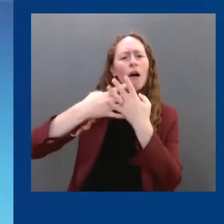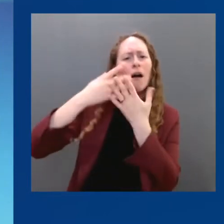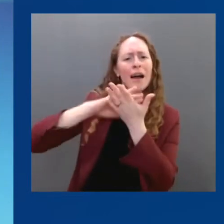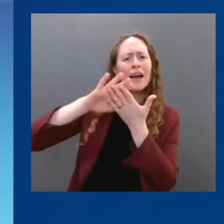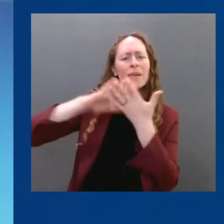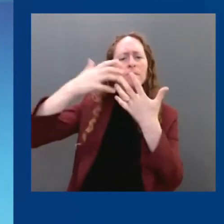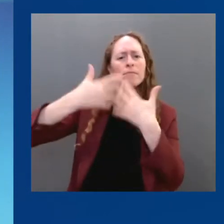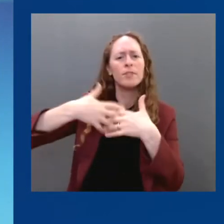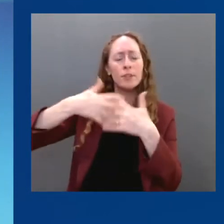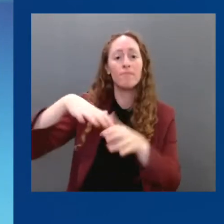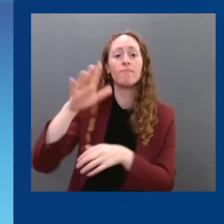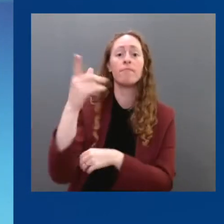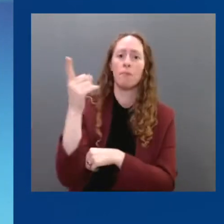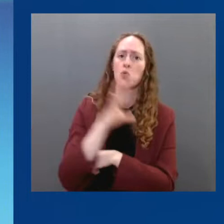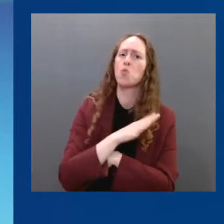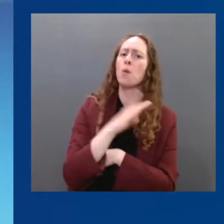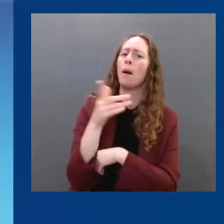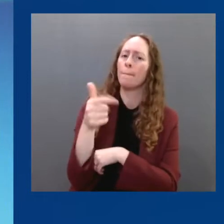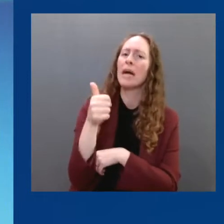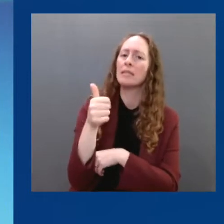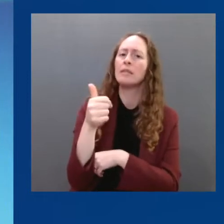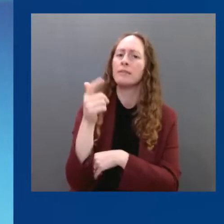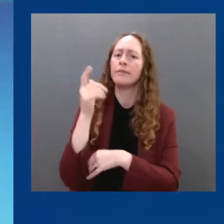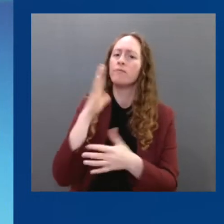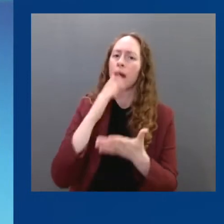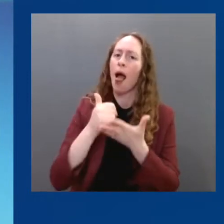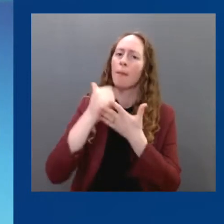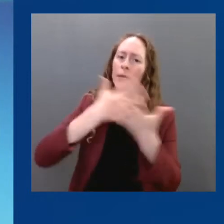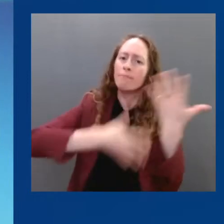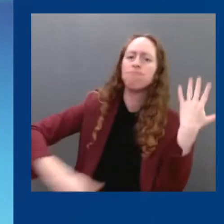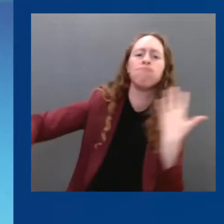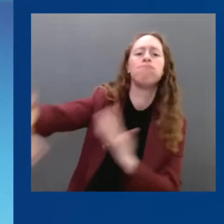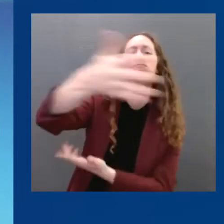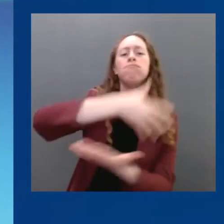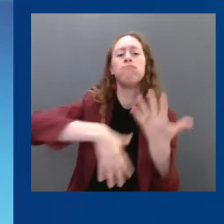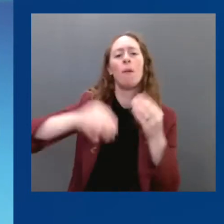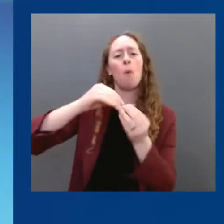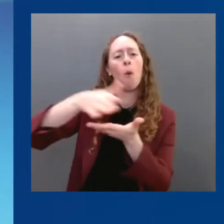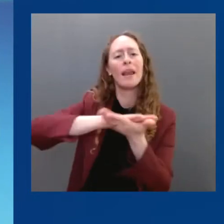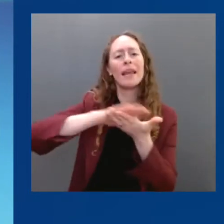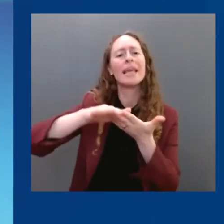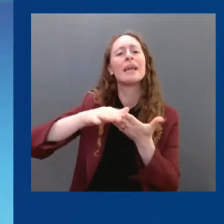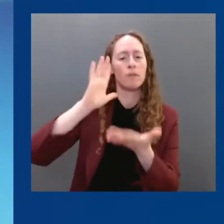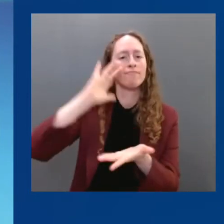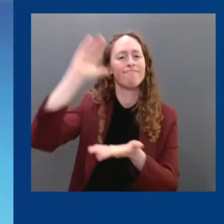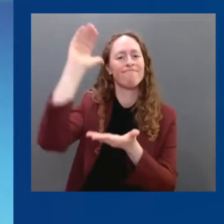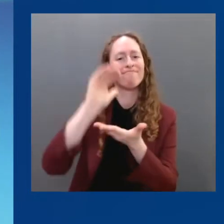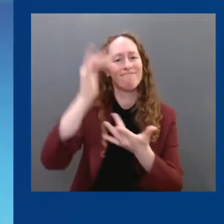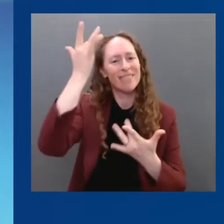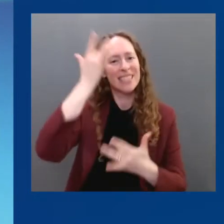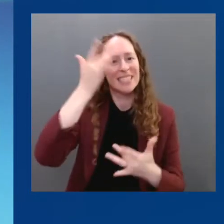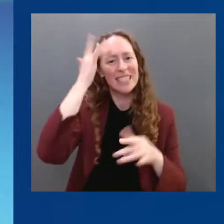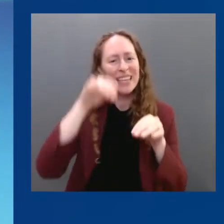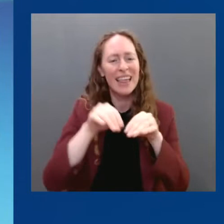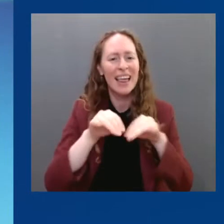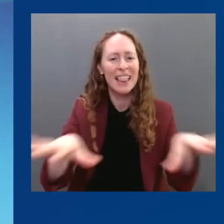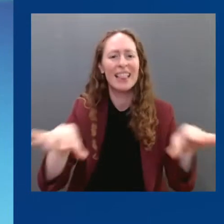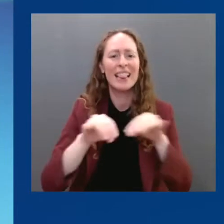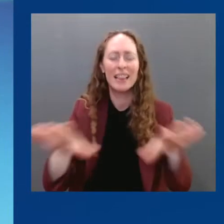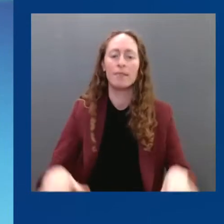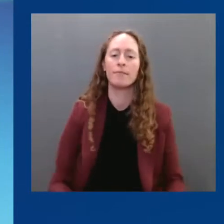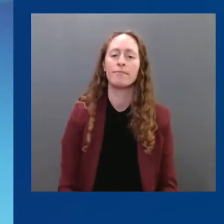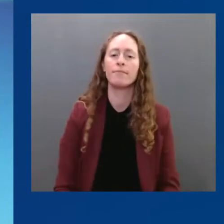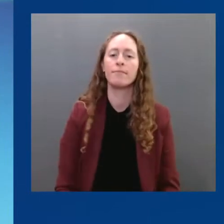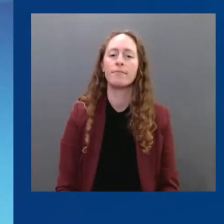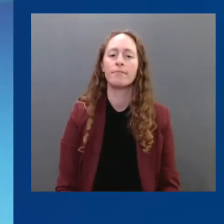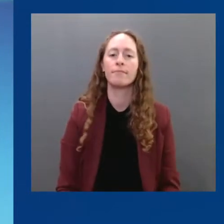make an enormous difference in reducing infections and spread. So if you are a business or a school or any kind of